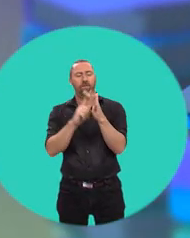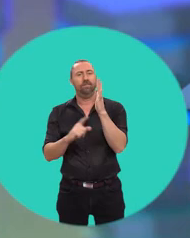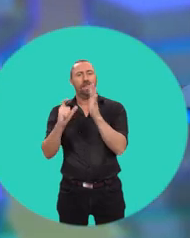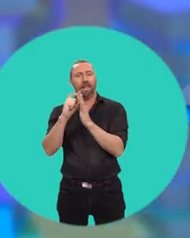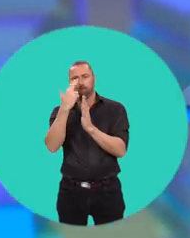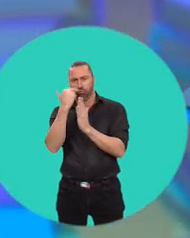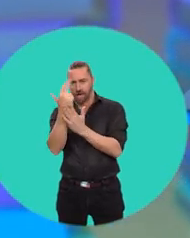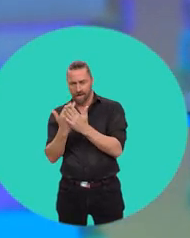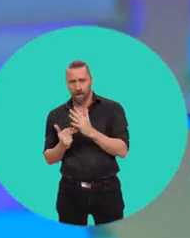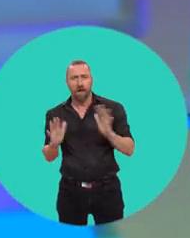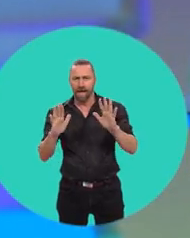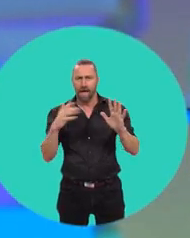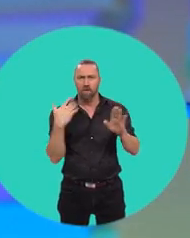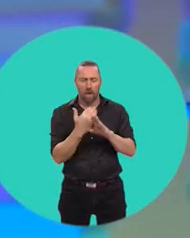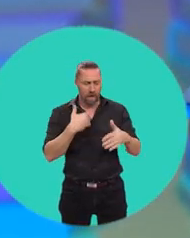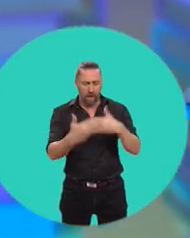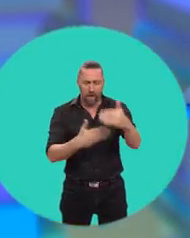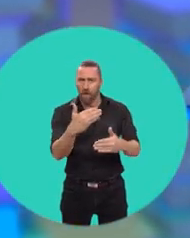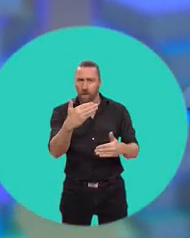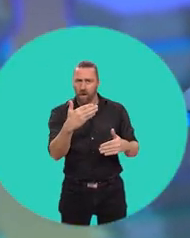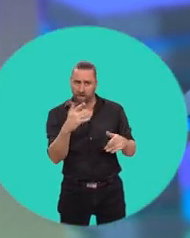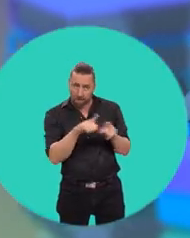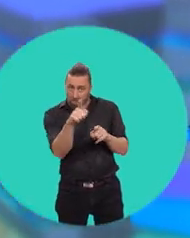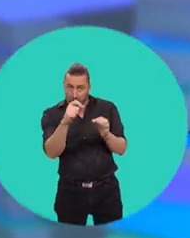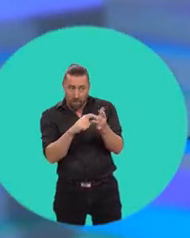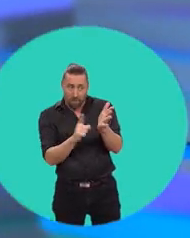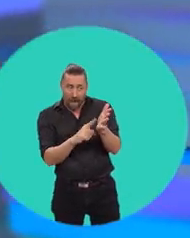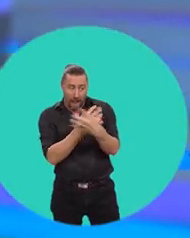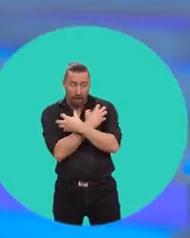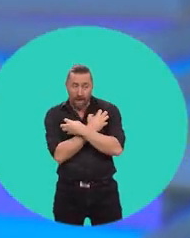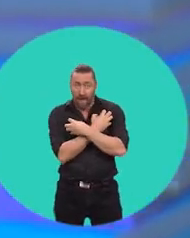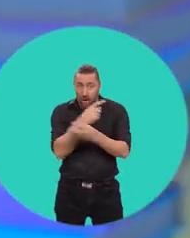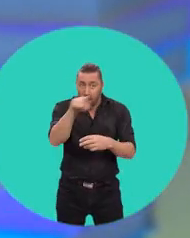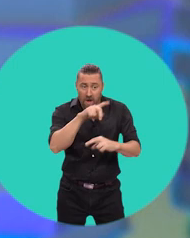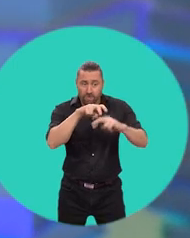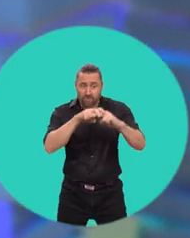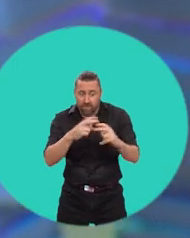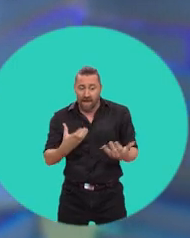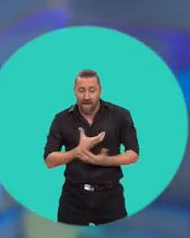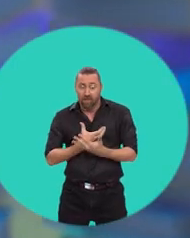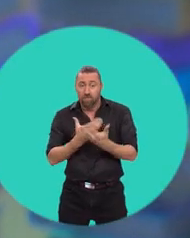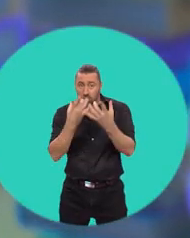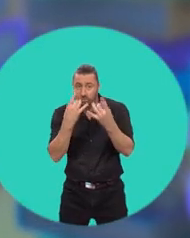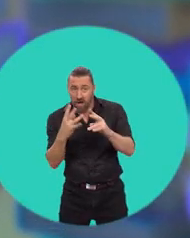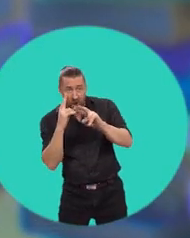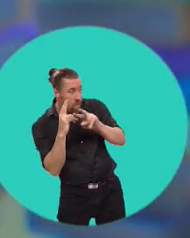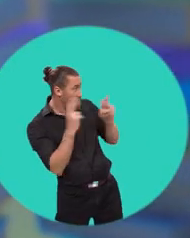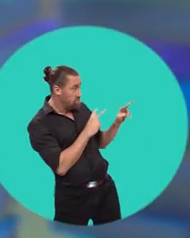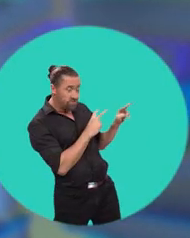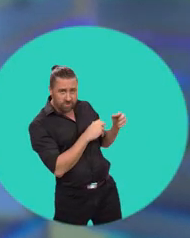we start, make sure you're comfortable, like Bill the Bear. Shall we begin?